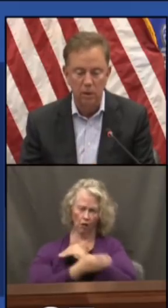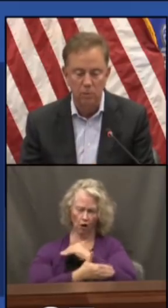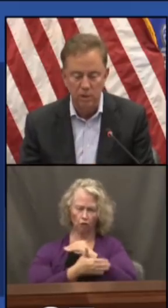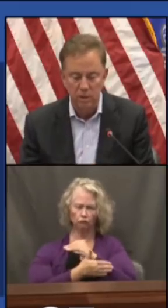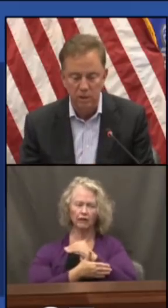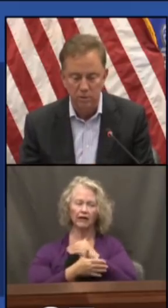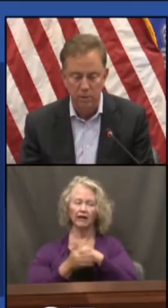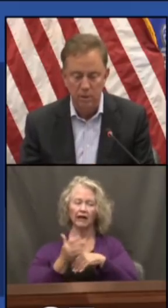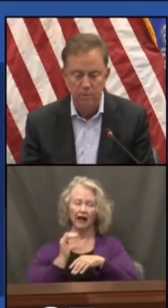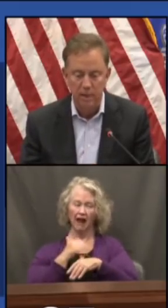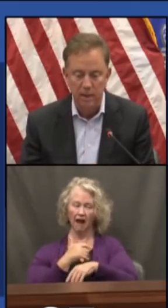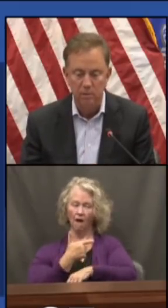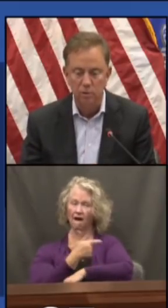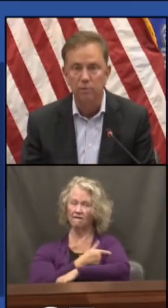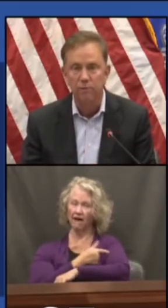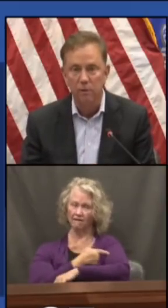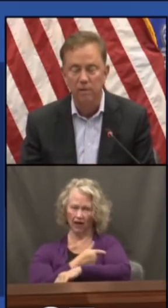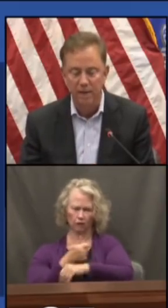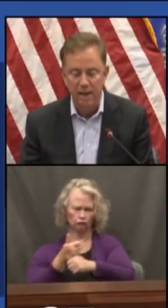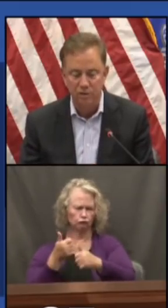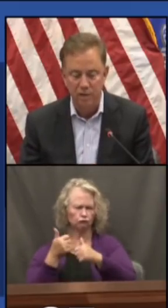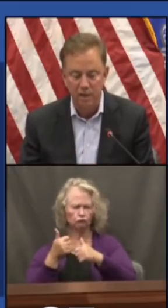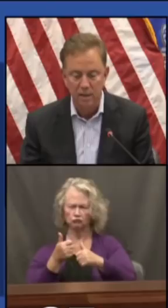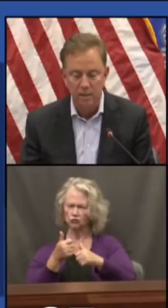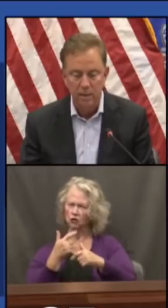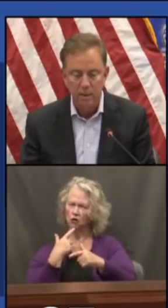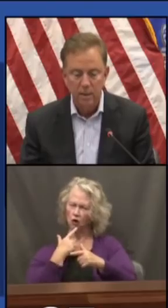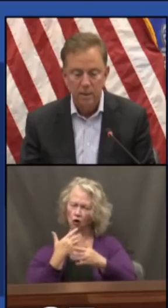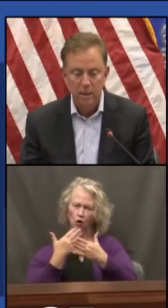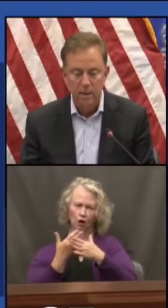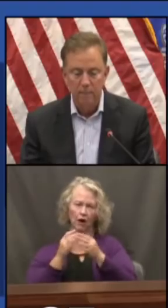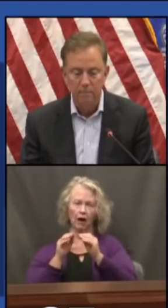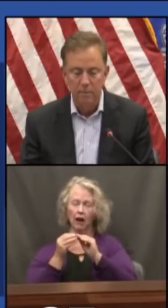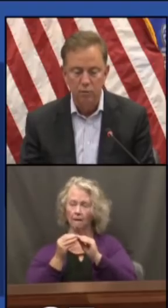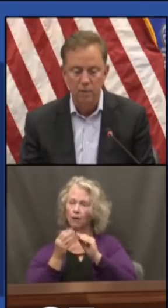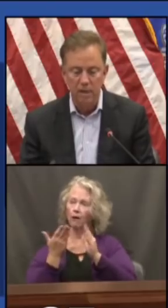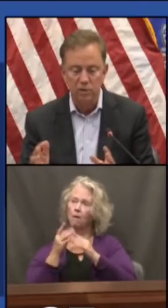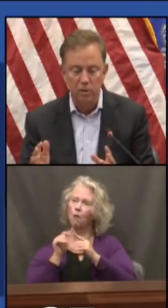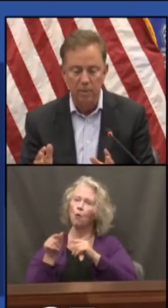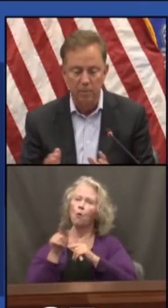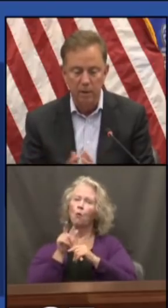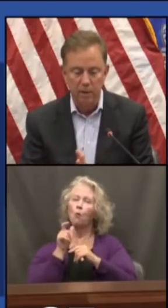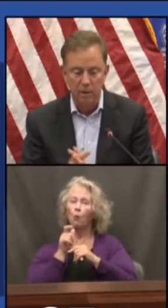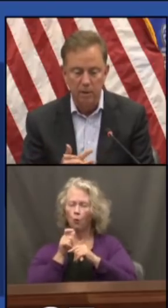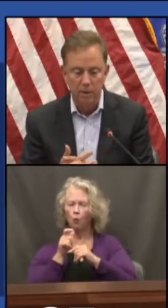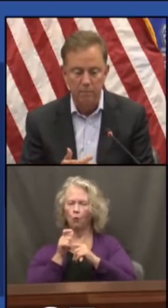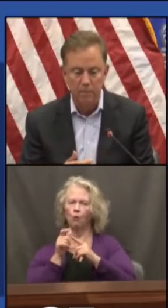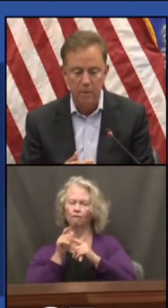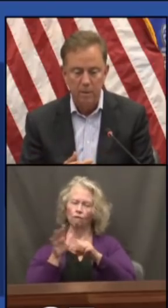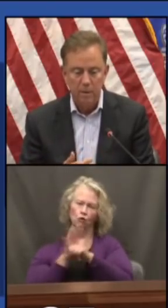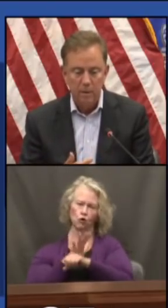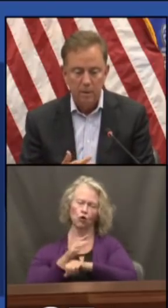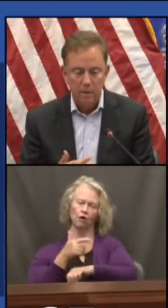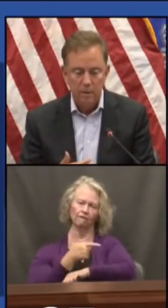the lowest in the country when it comes to adults who are fully vaccinated. Two things to remember here.